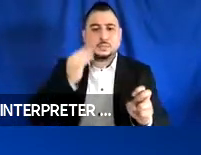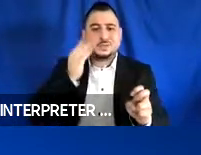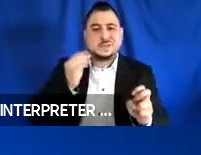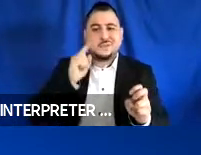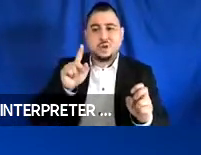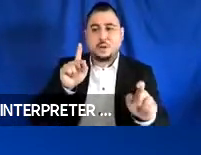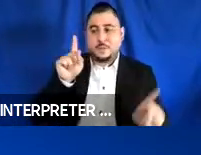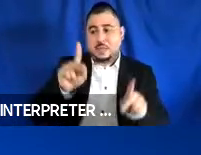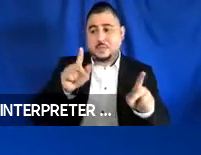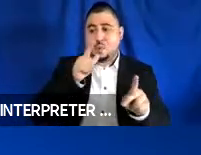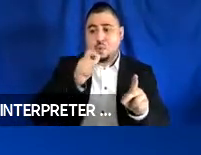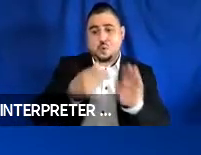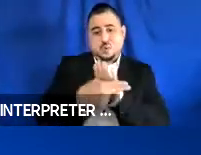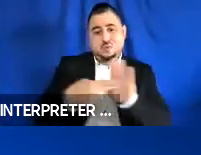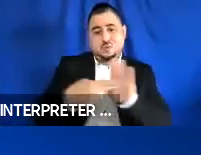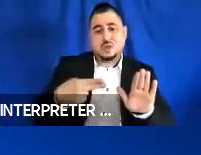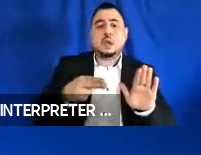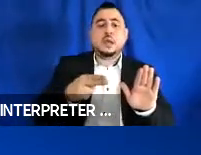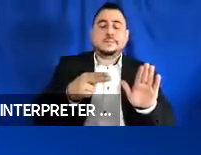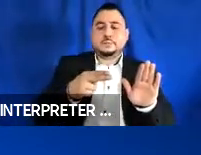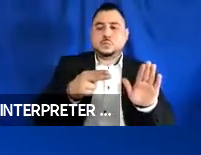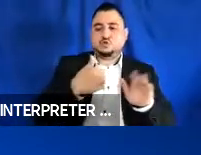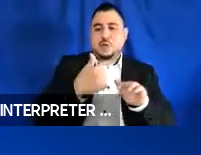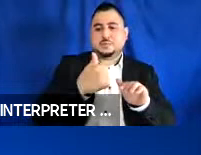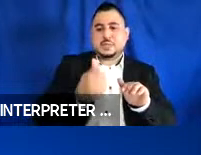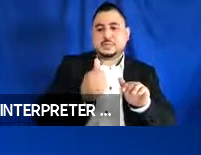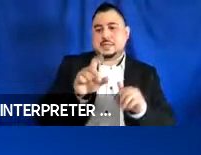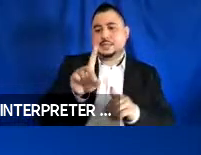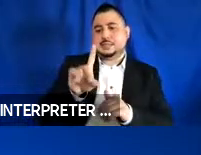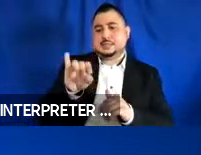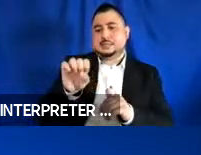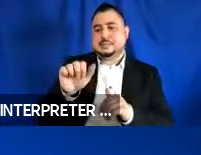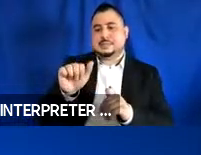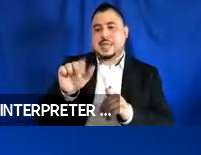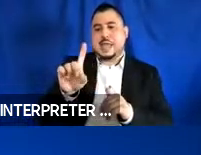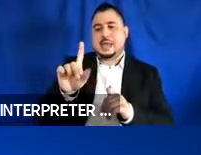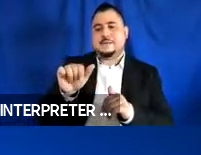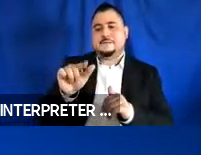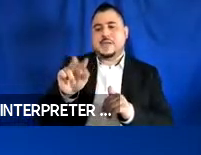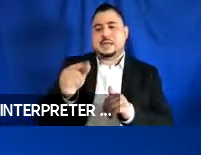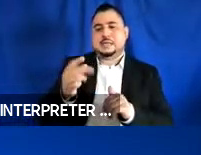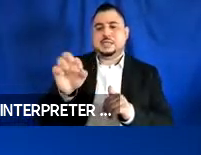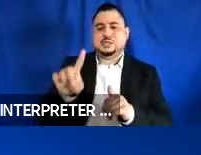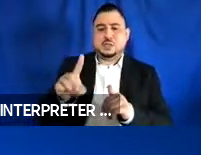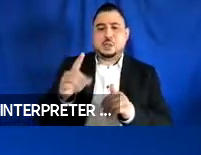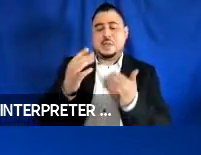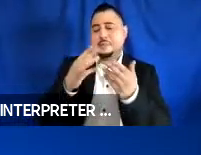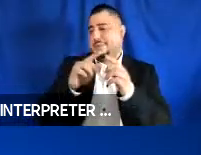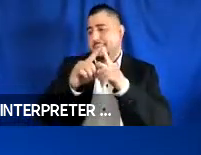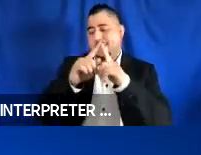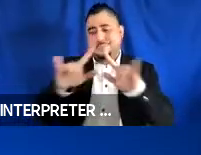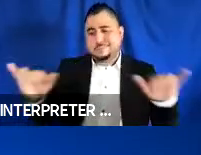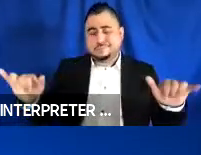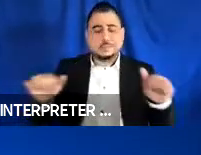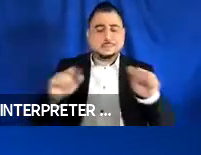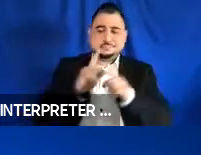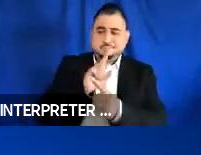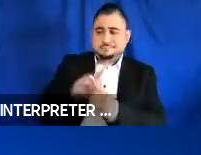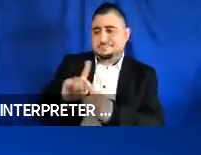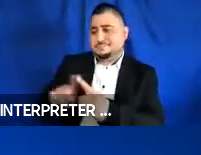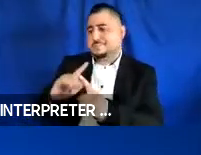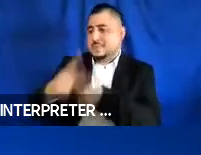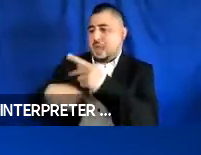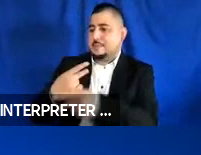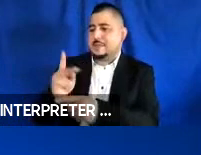persons considered transportation disadvantaged, specifically persons with a diverse array of disabilities and older